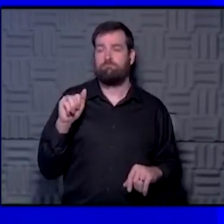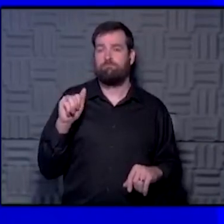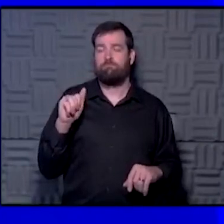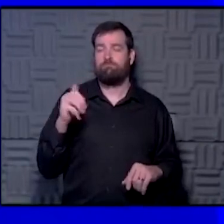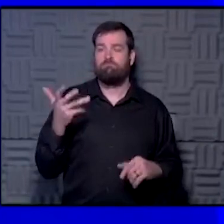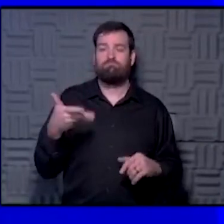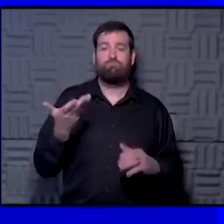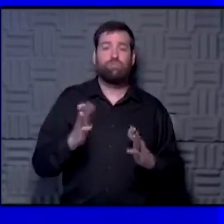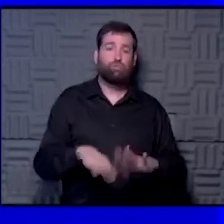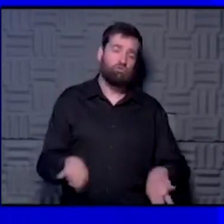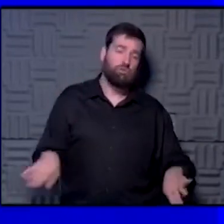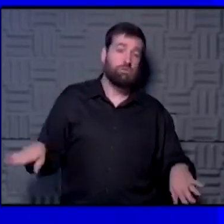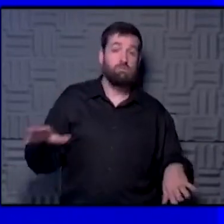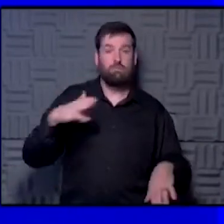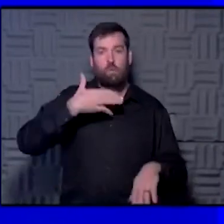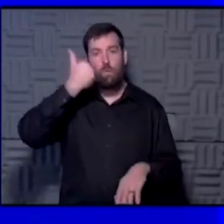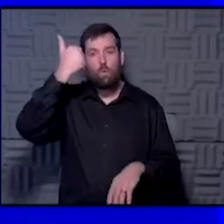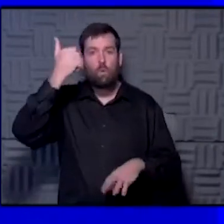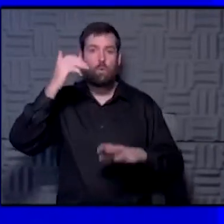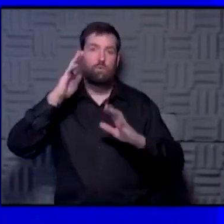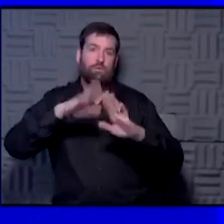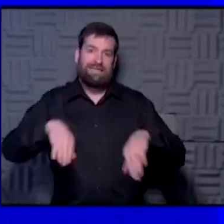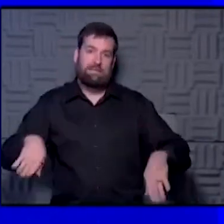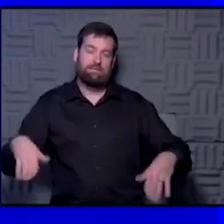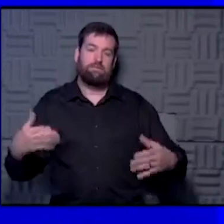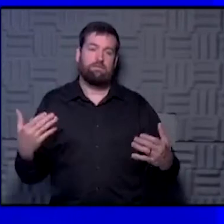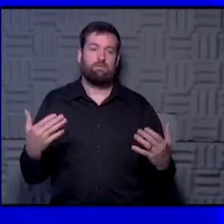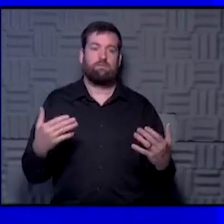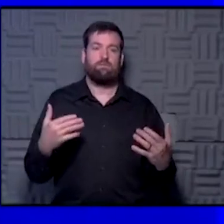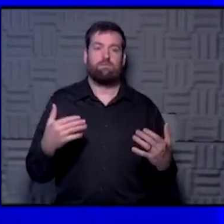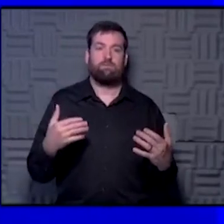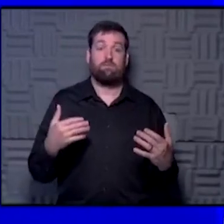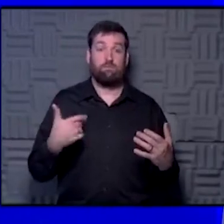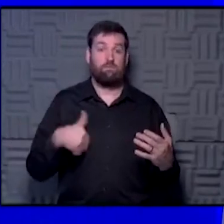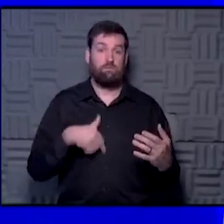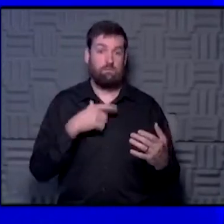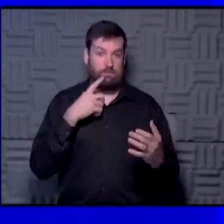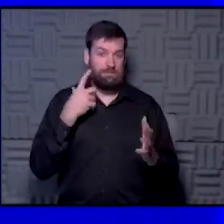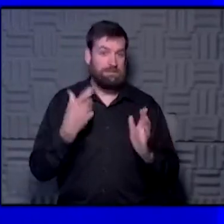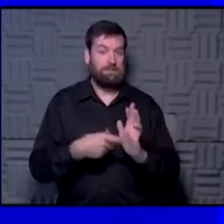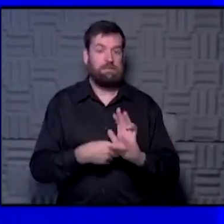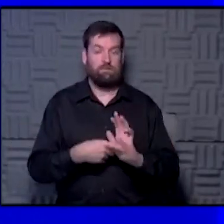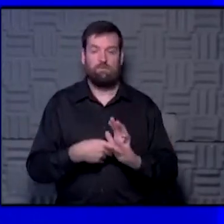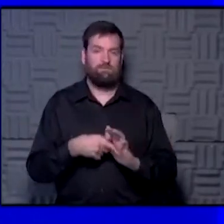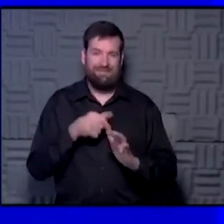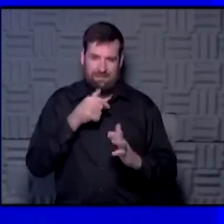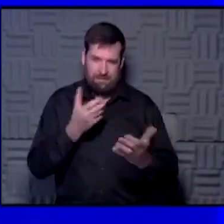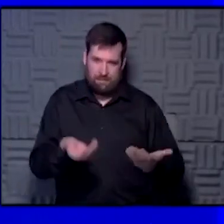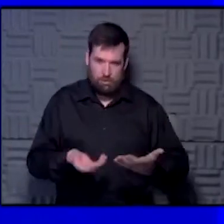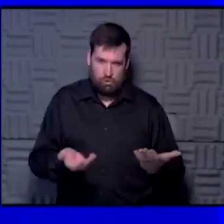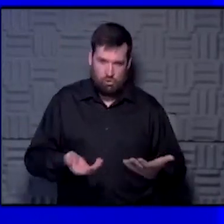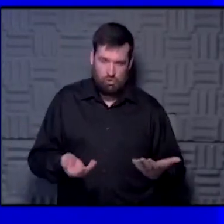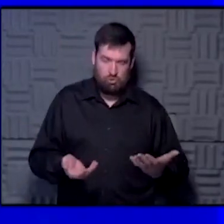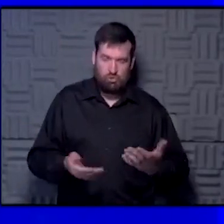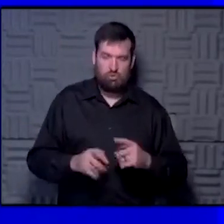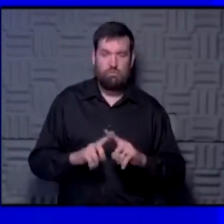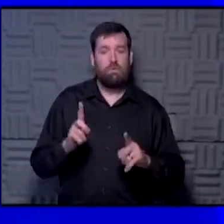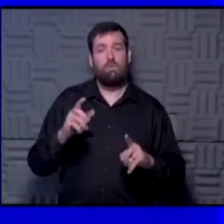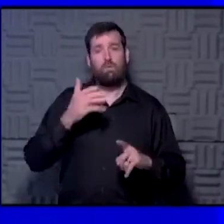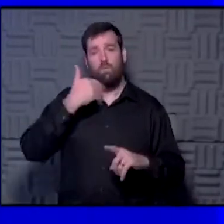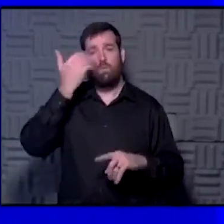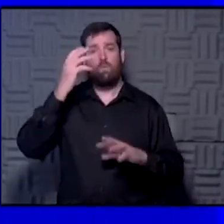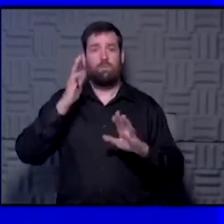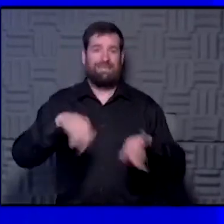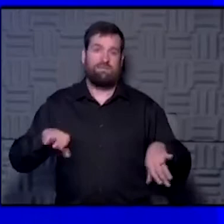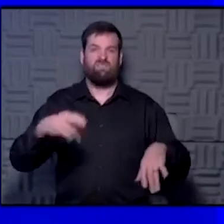know, the children, so the older kids, in what we've seen, obviously not around here so much, but the older kids that